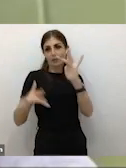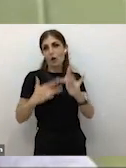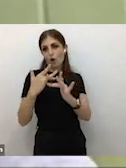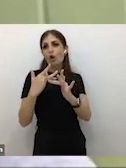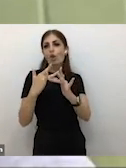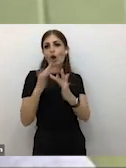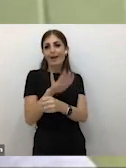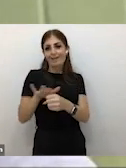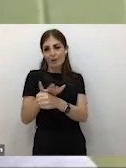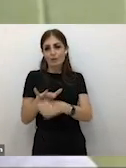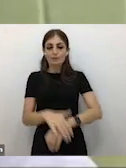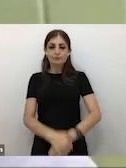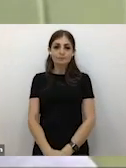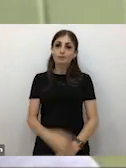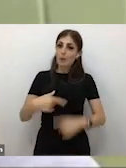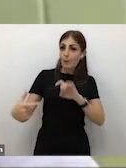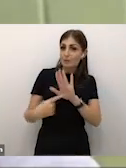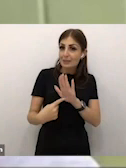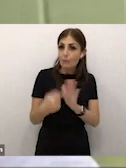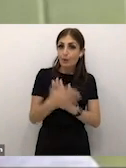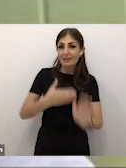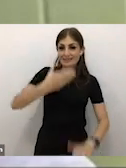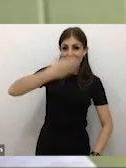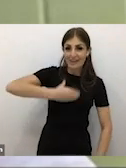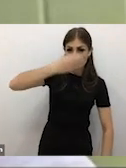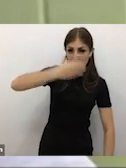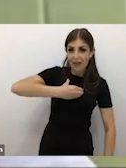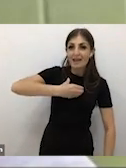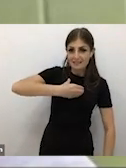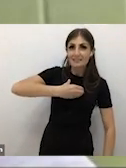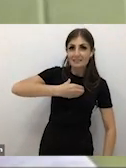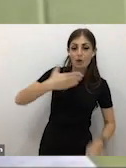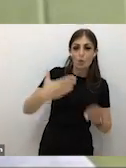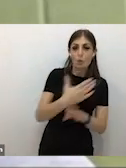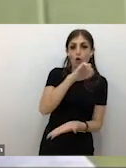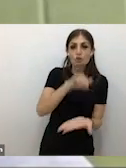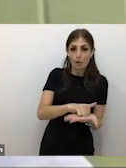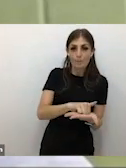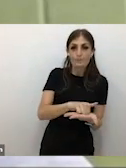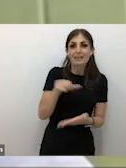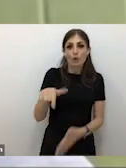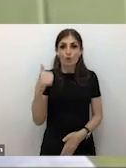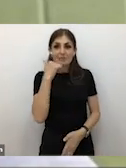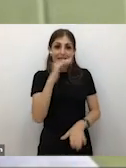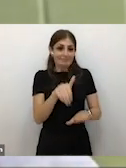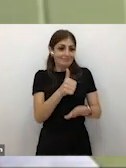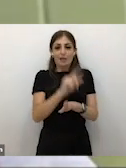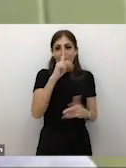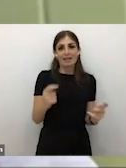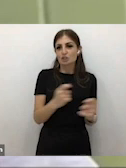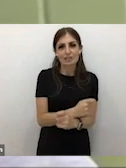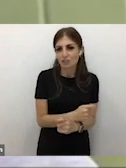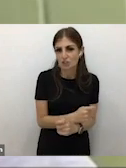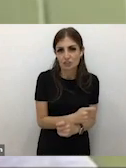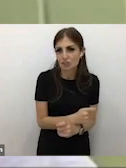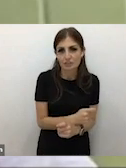important dates to look out for are the in-person workshops and the keynote conversations, as these dates are set and they're not going to move. For some of